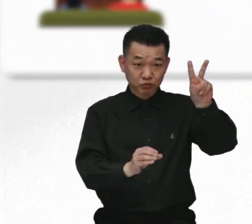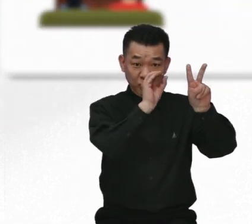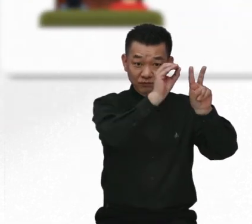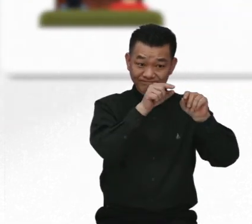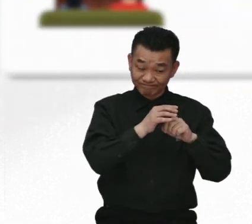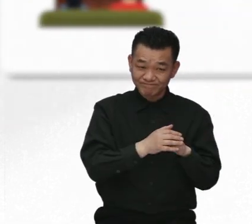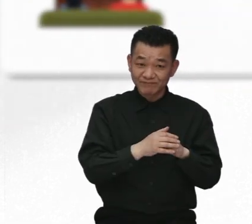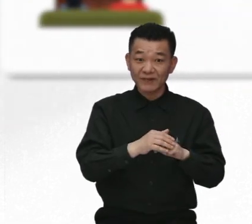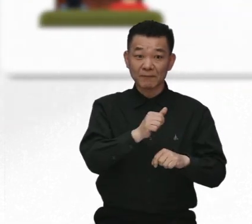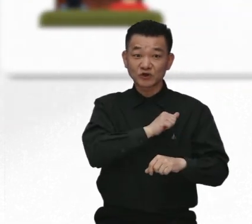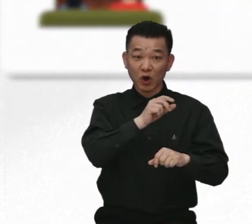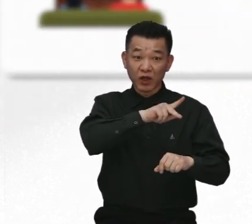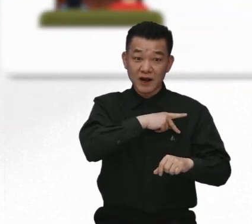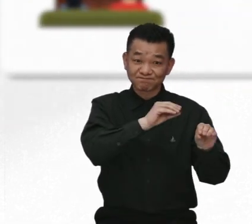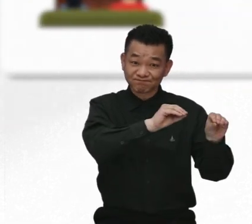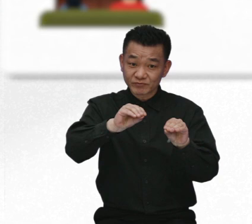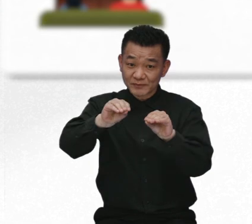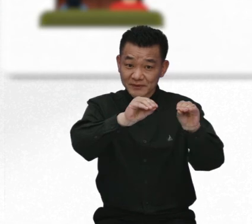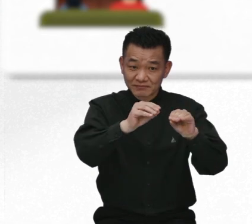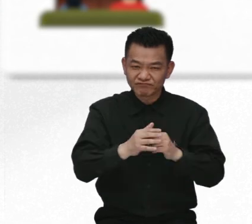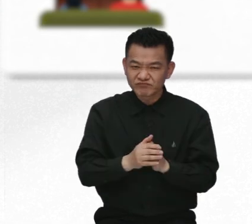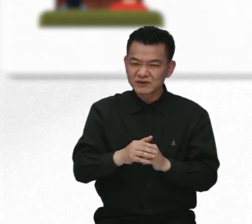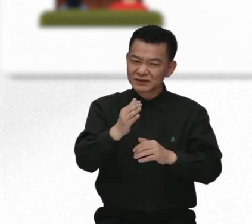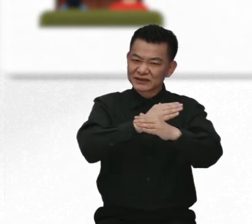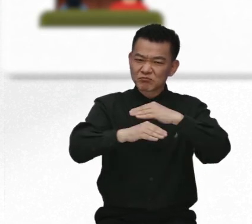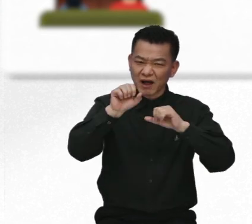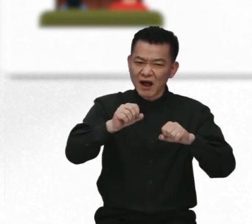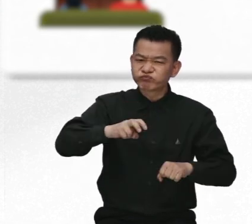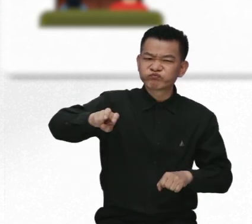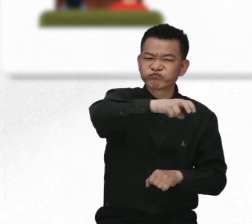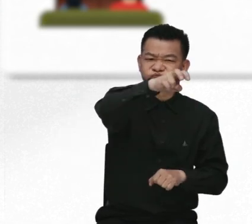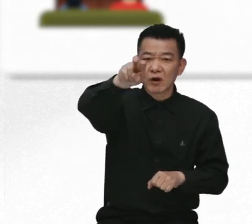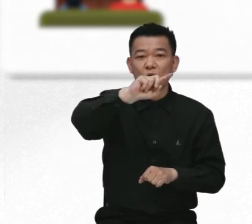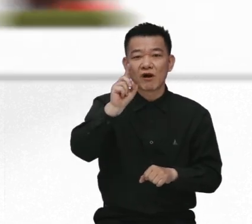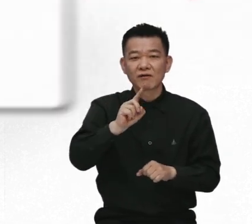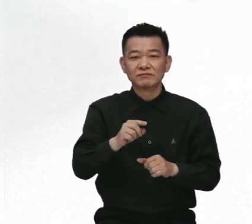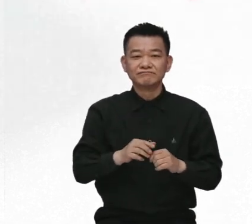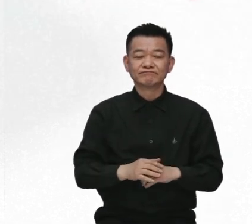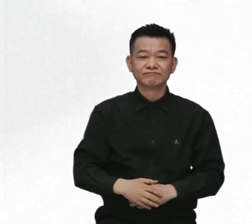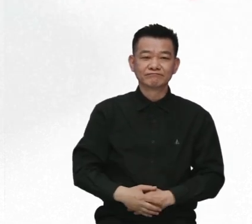Persons with disabilities have the right to mobilize with freedom.